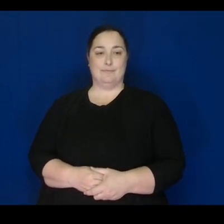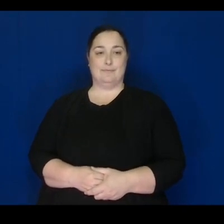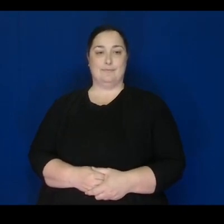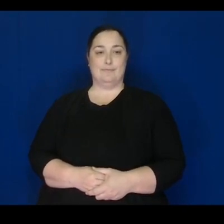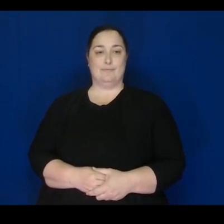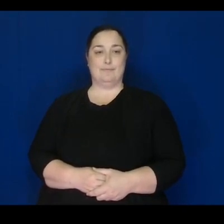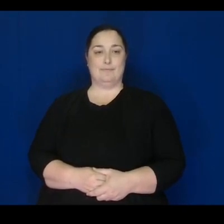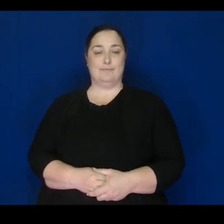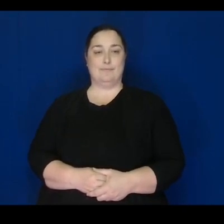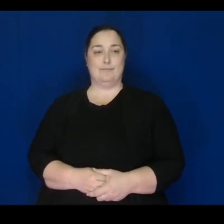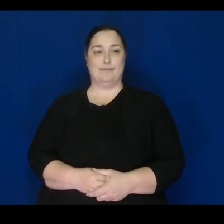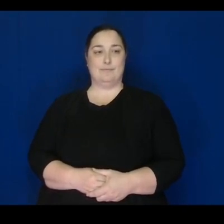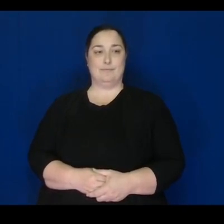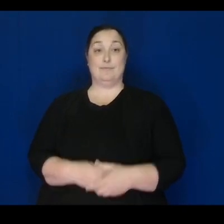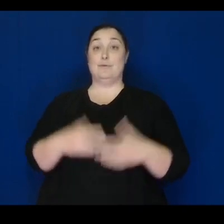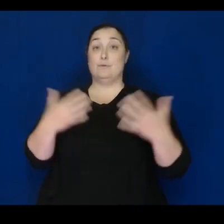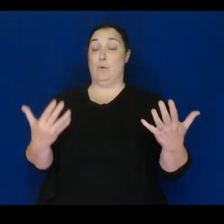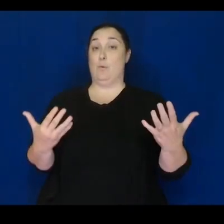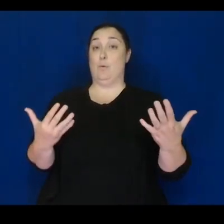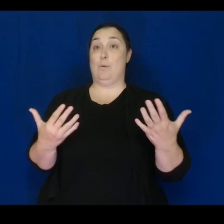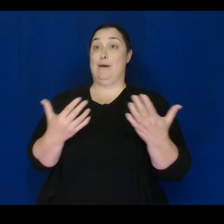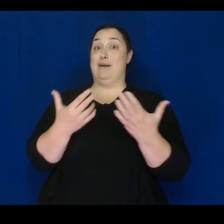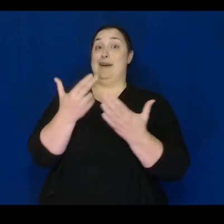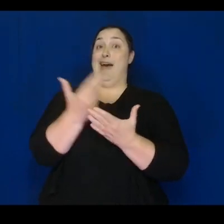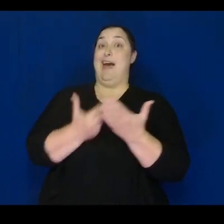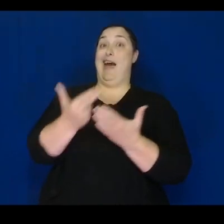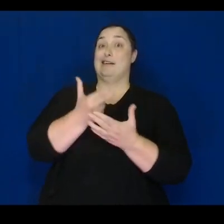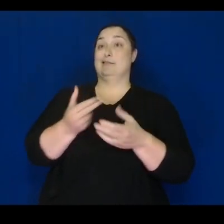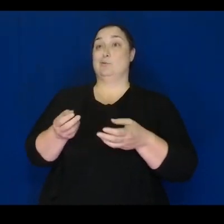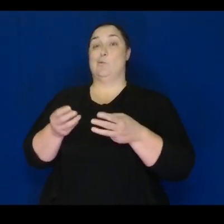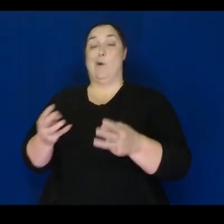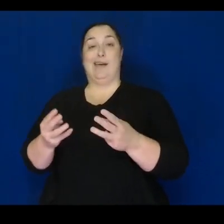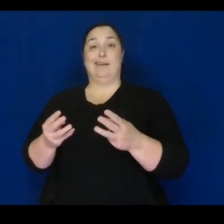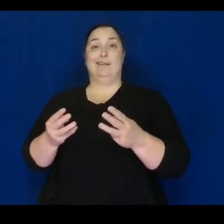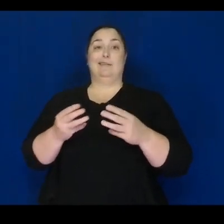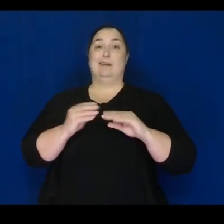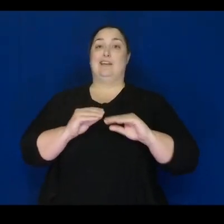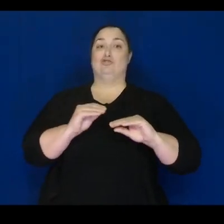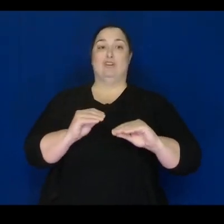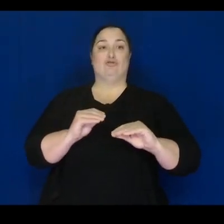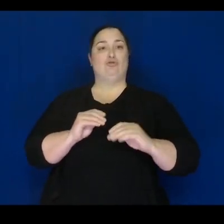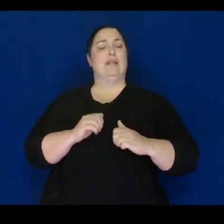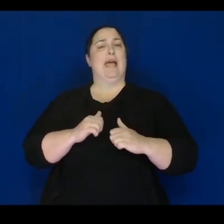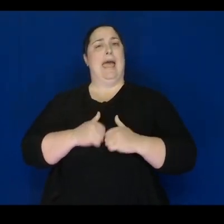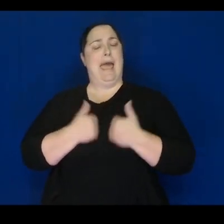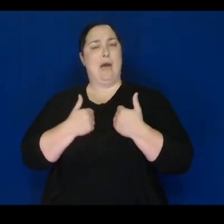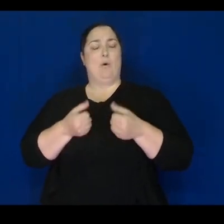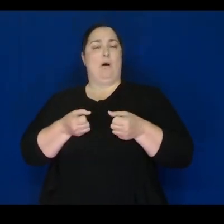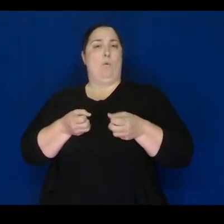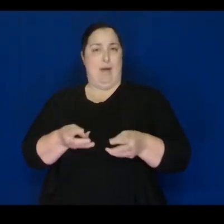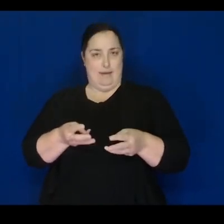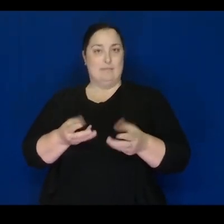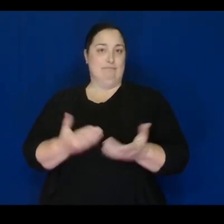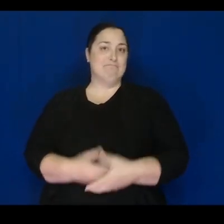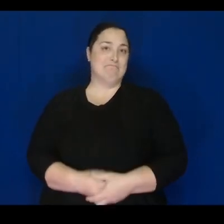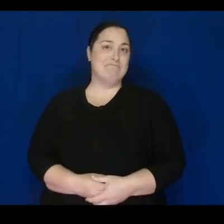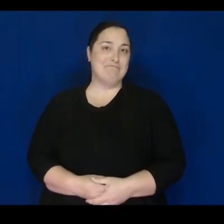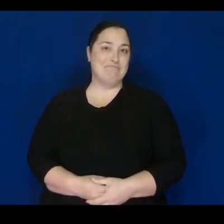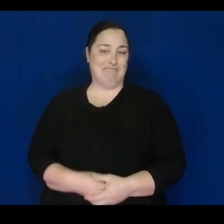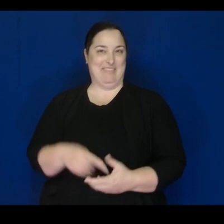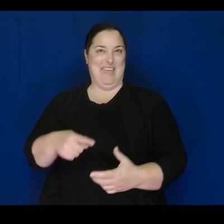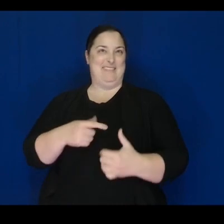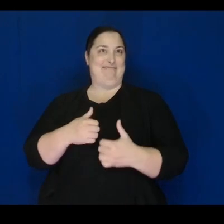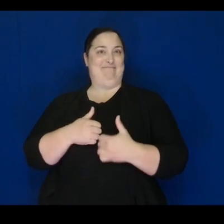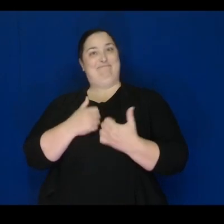so doing art ways, doing education, doing it our way. And that's really what the program is